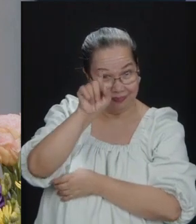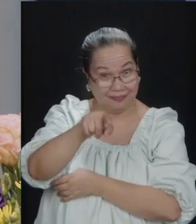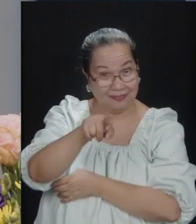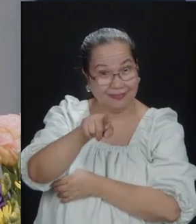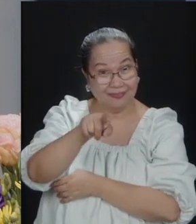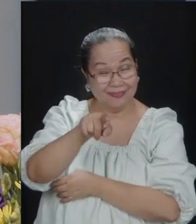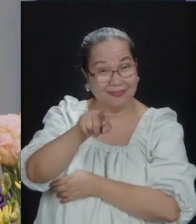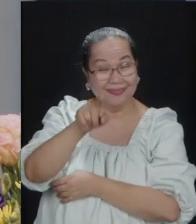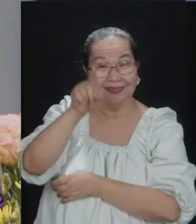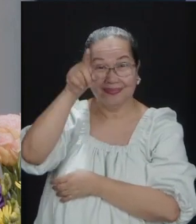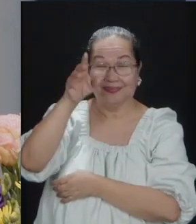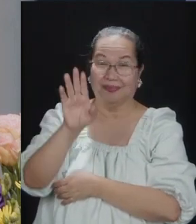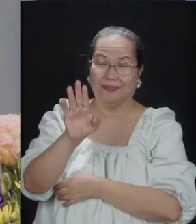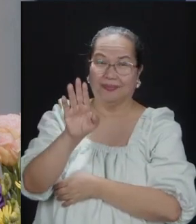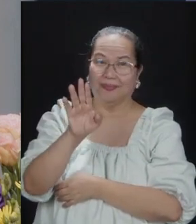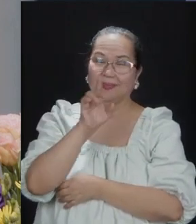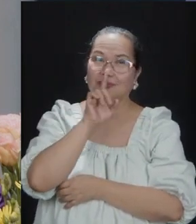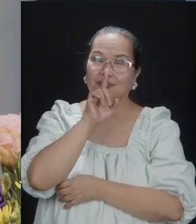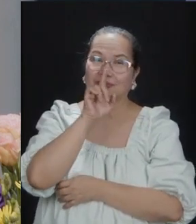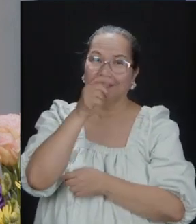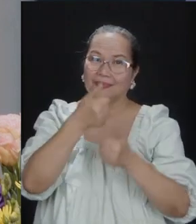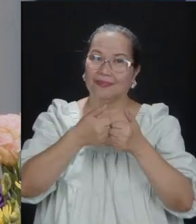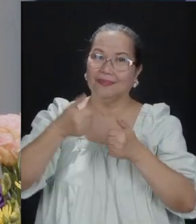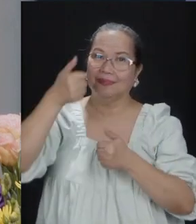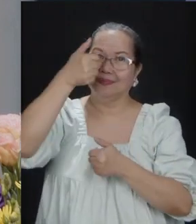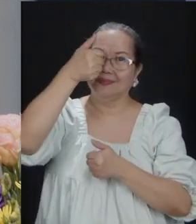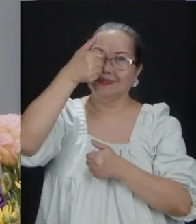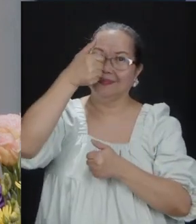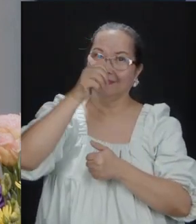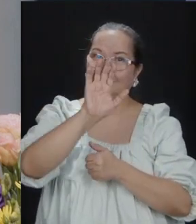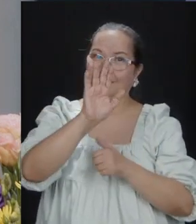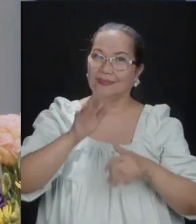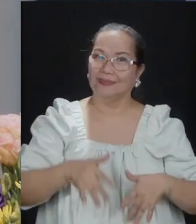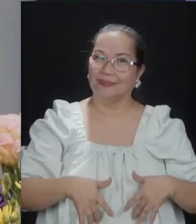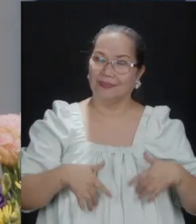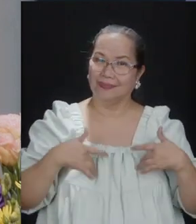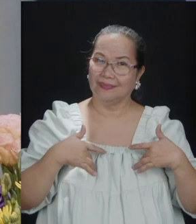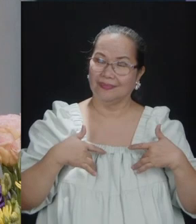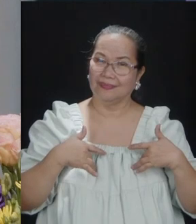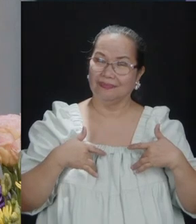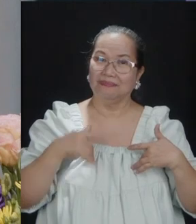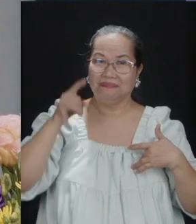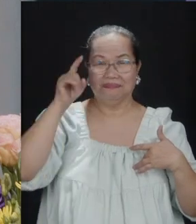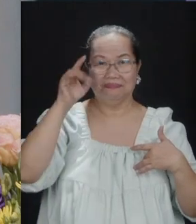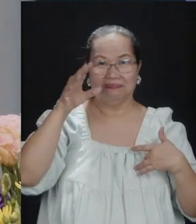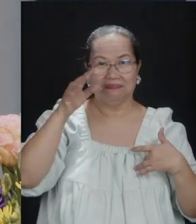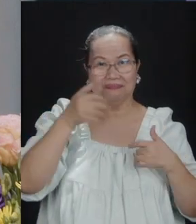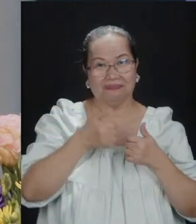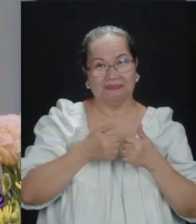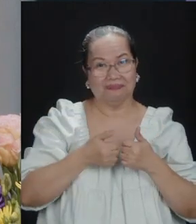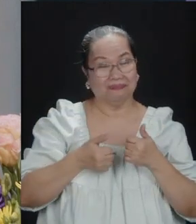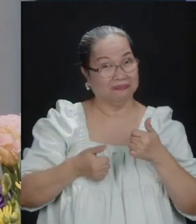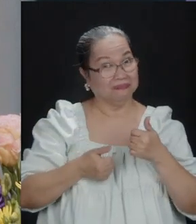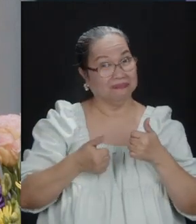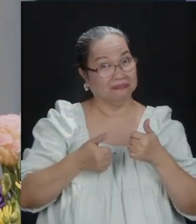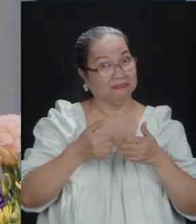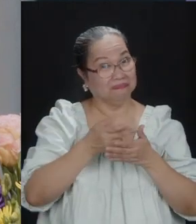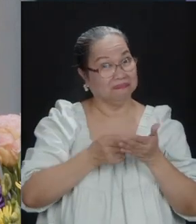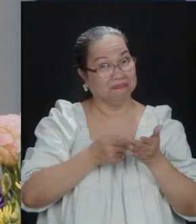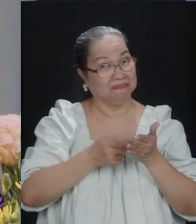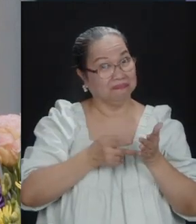Is God absolutely sovereign in your life, or is He simply